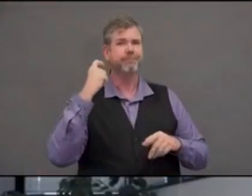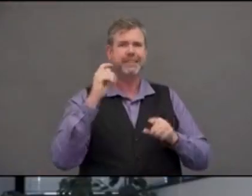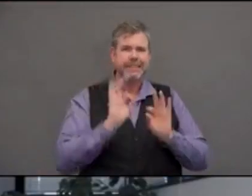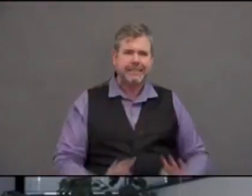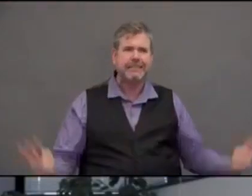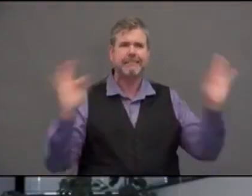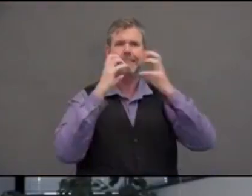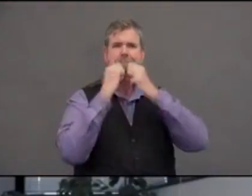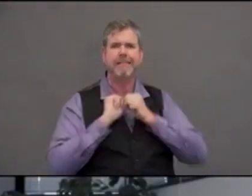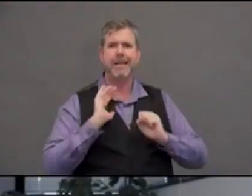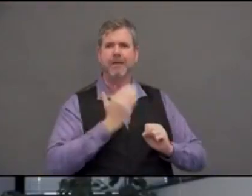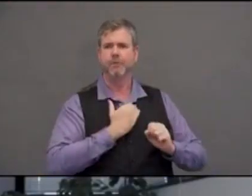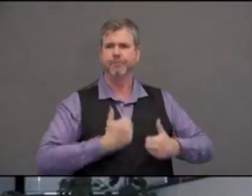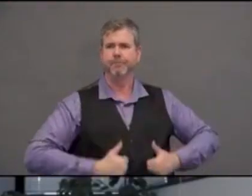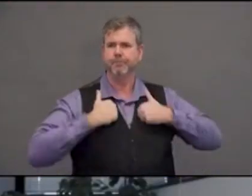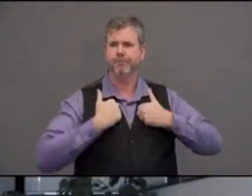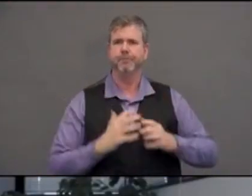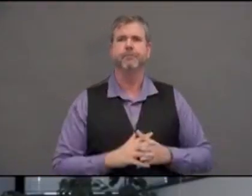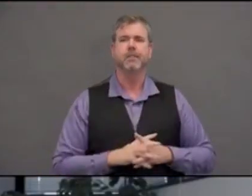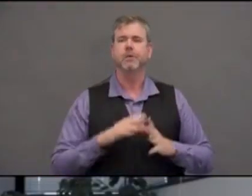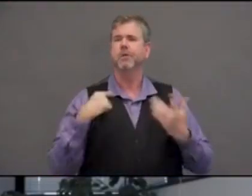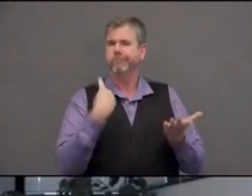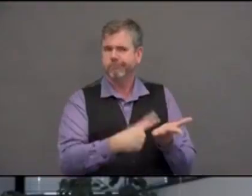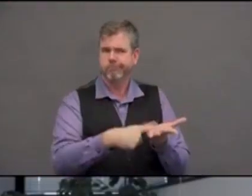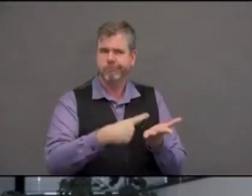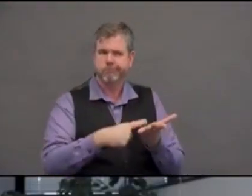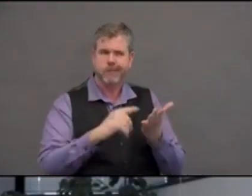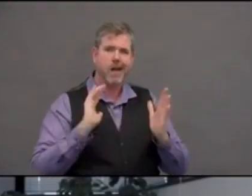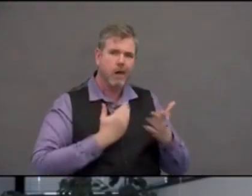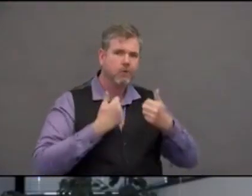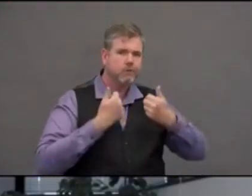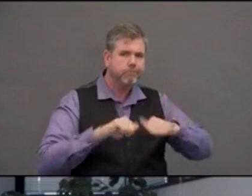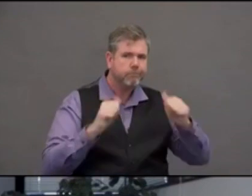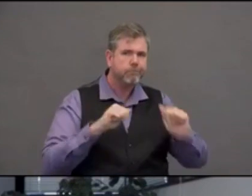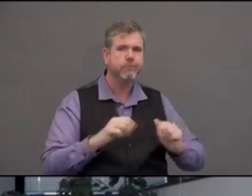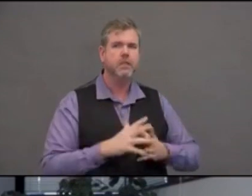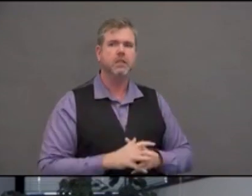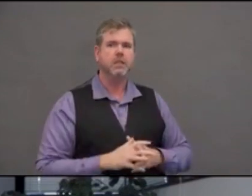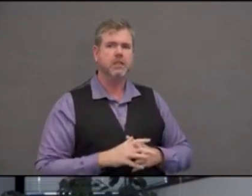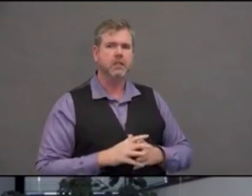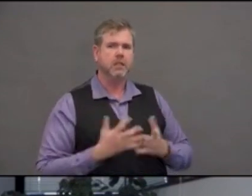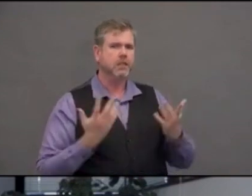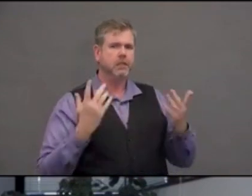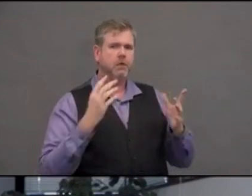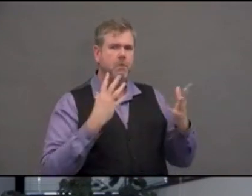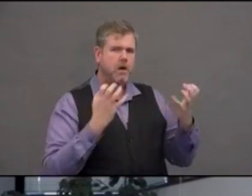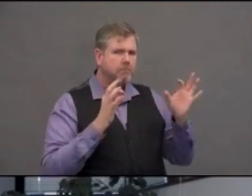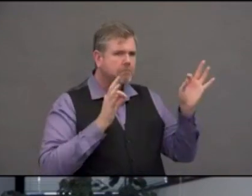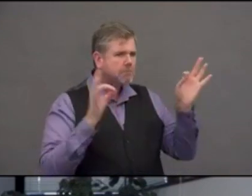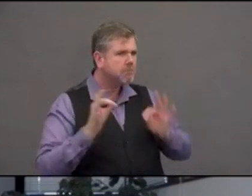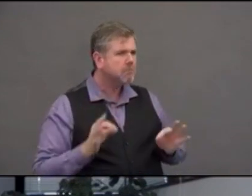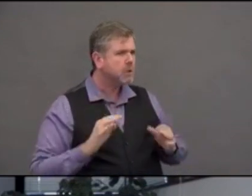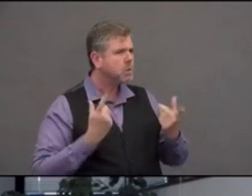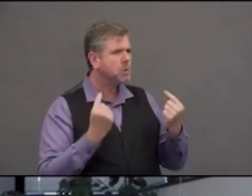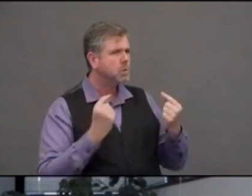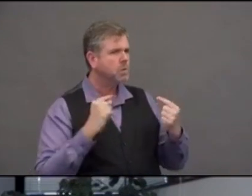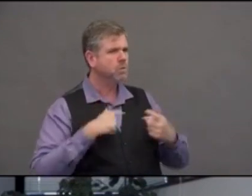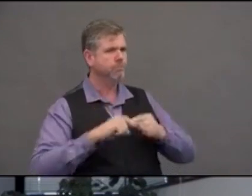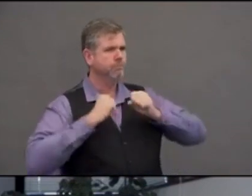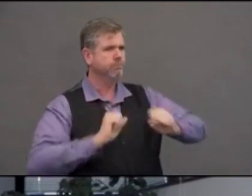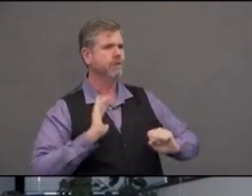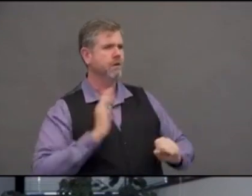of our efforts there. Can you tell us a little bit about what we are doing to protect this population? Yes, Evelyn, thank